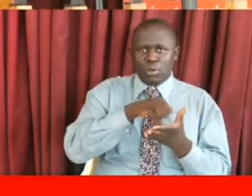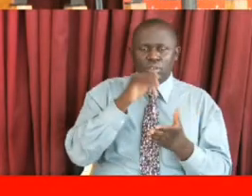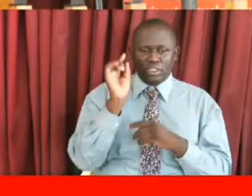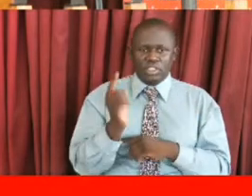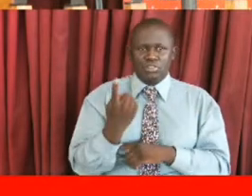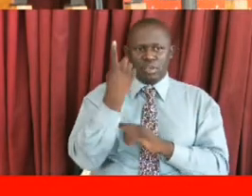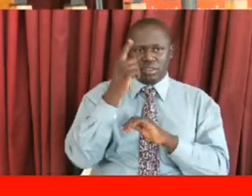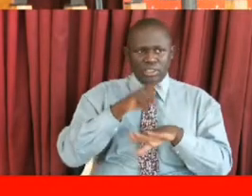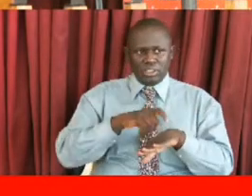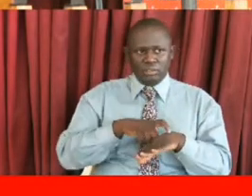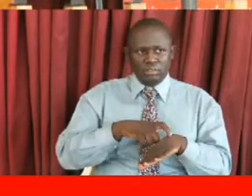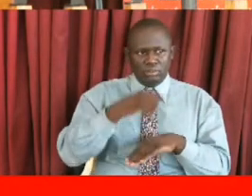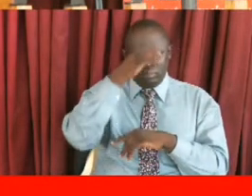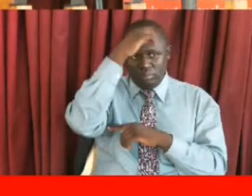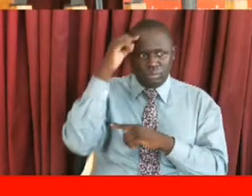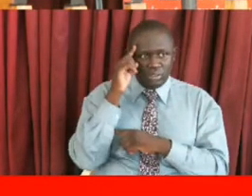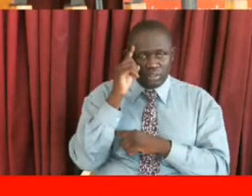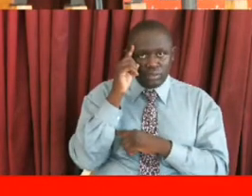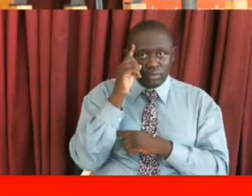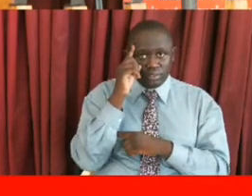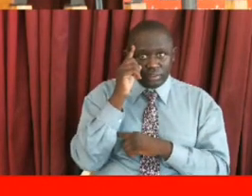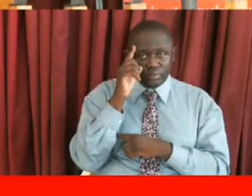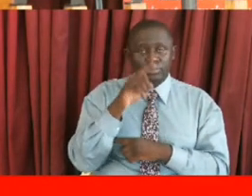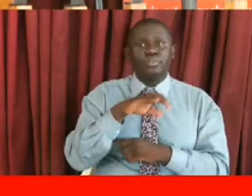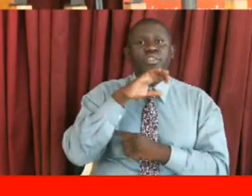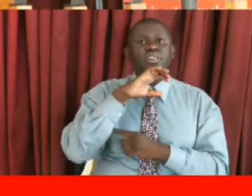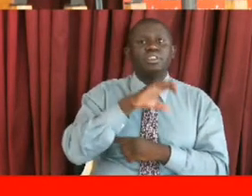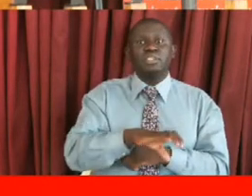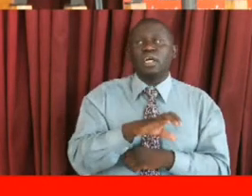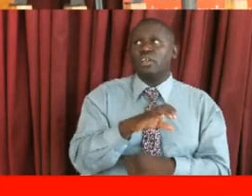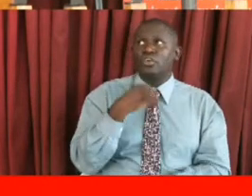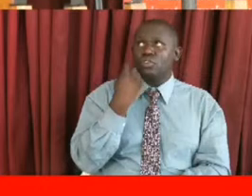time because the son of Charles